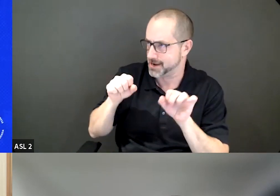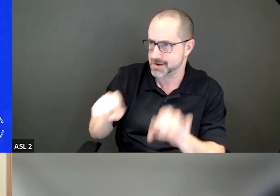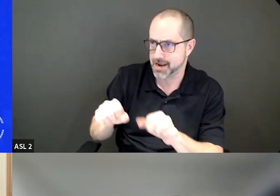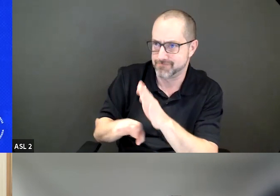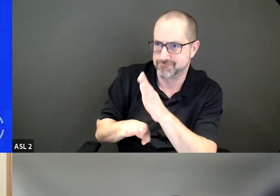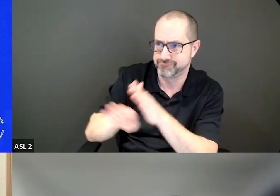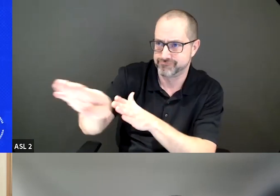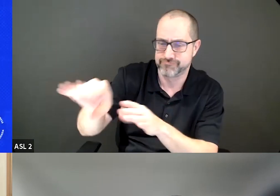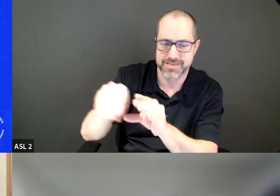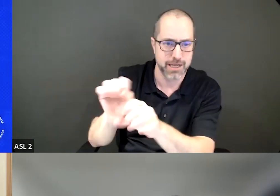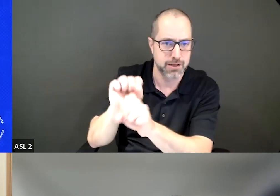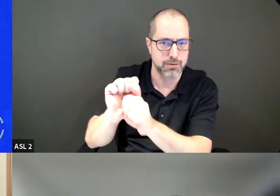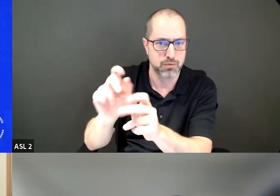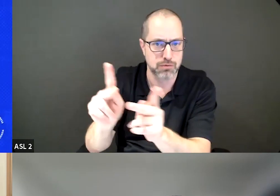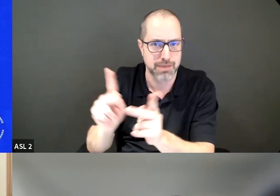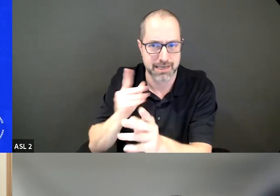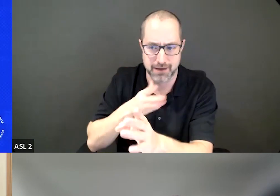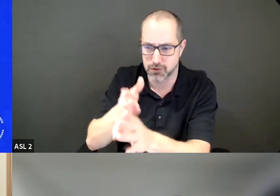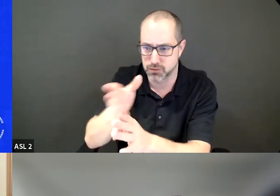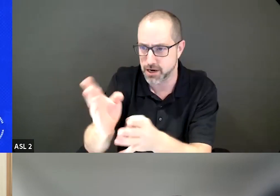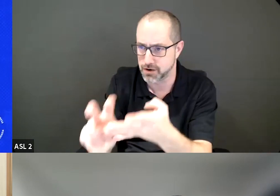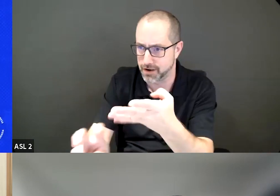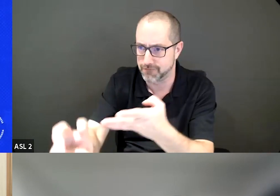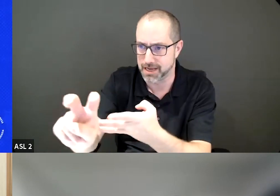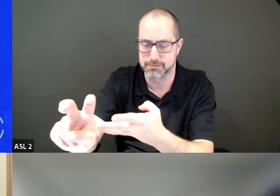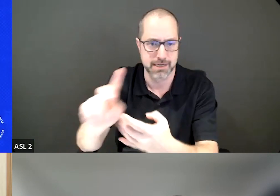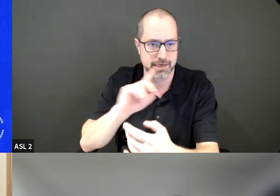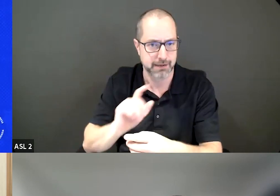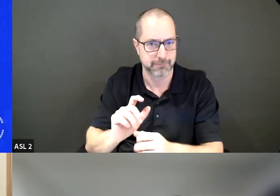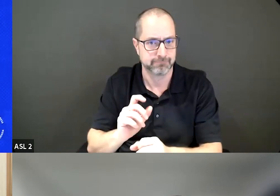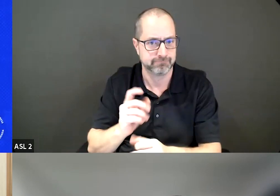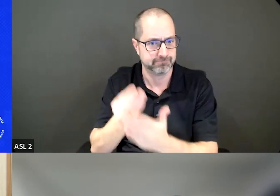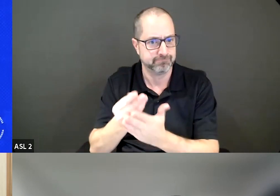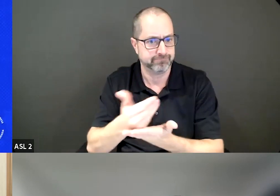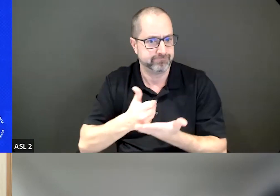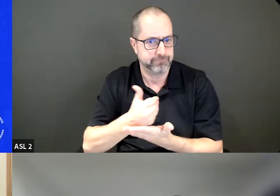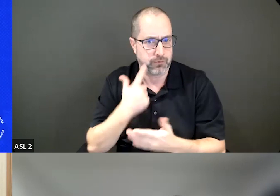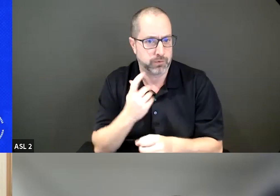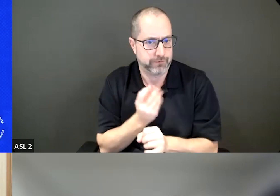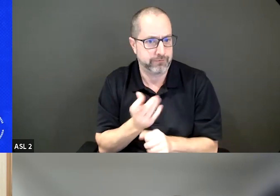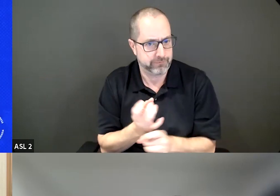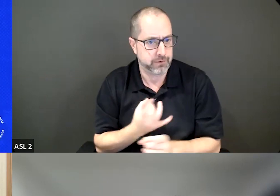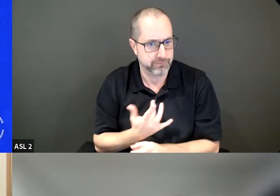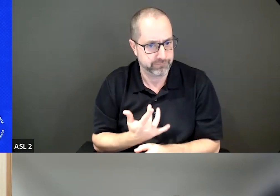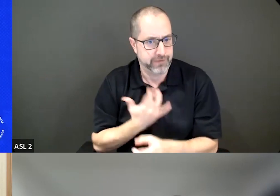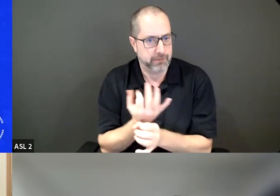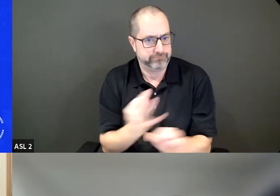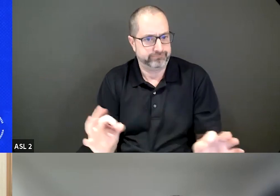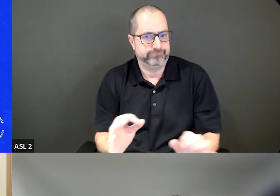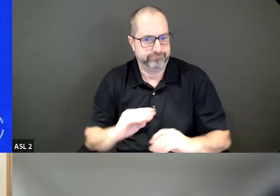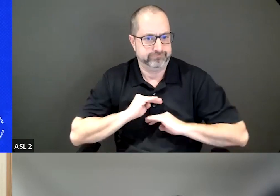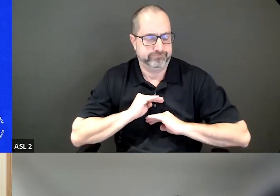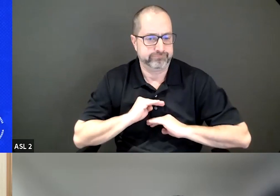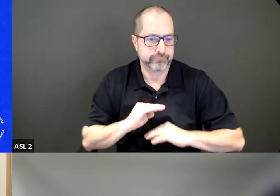career, to have advancement, to have the security that so many of us take for granted. So on behalf of everyone, many, many